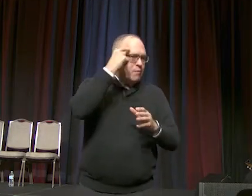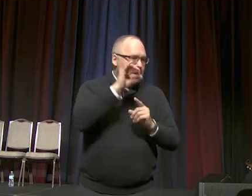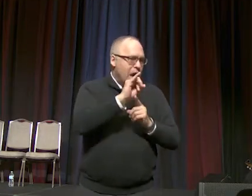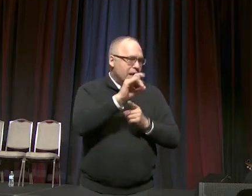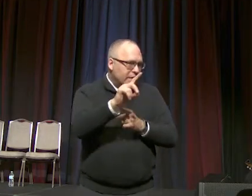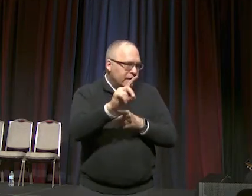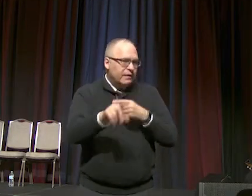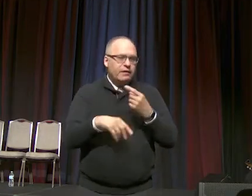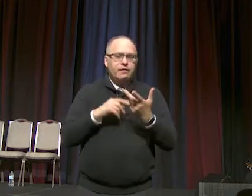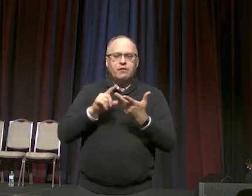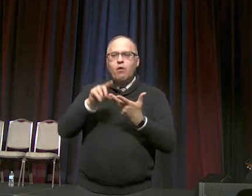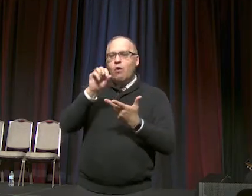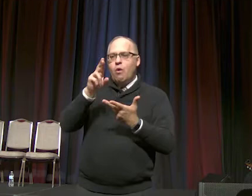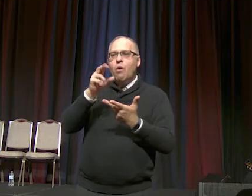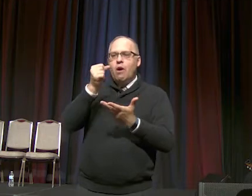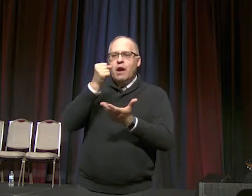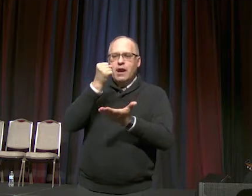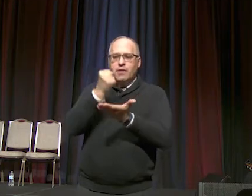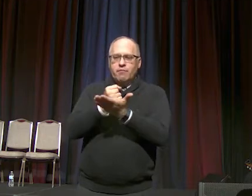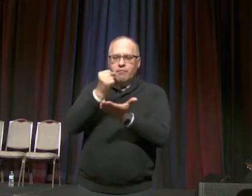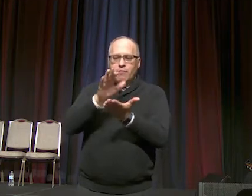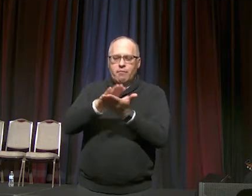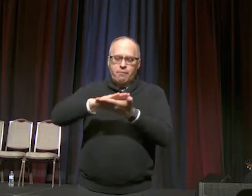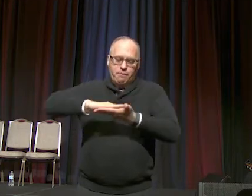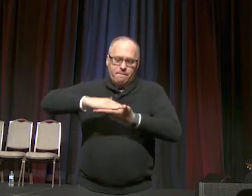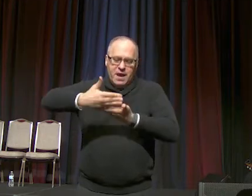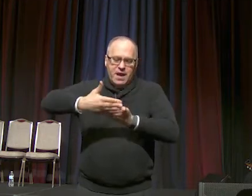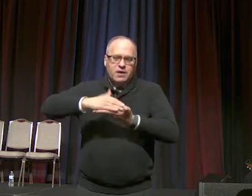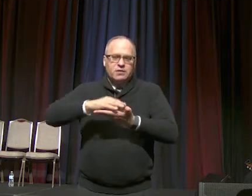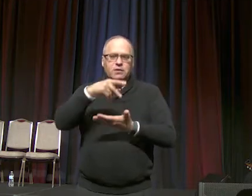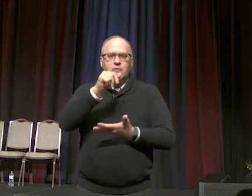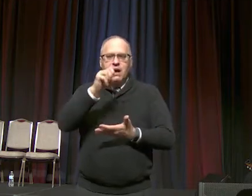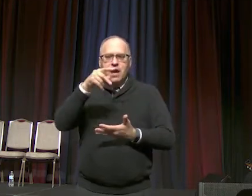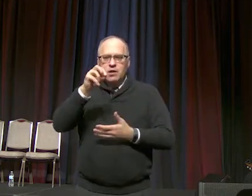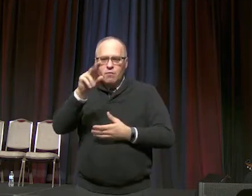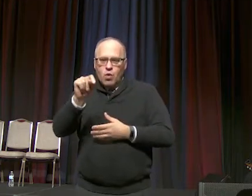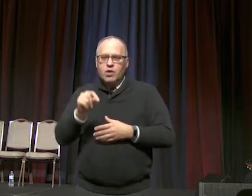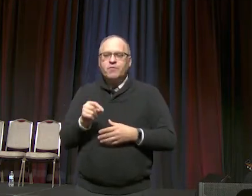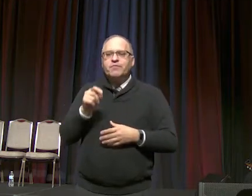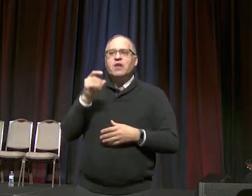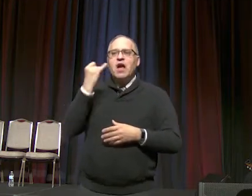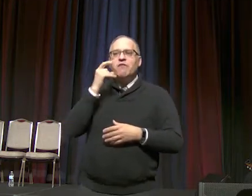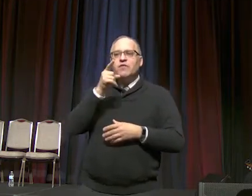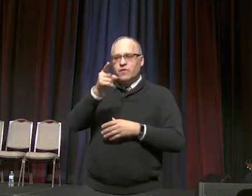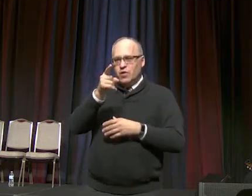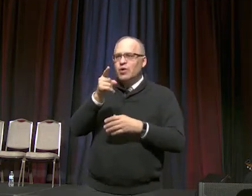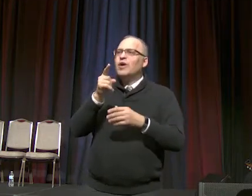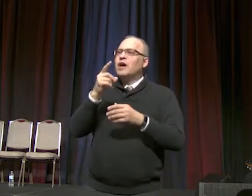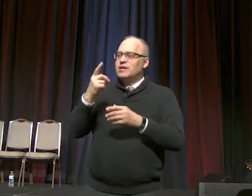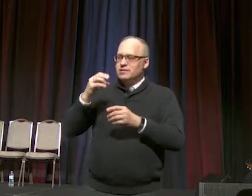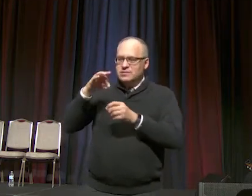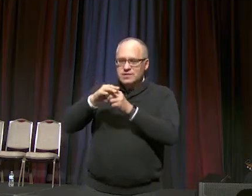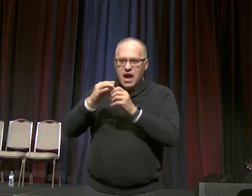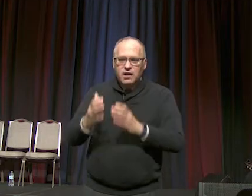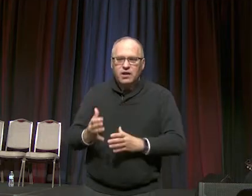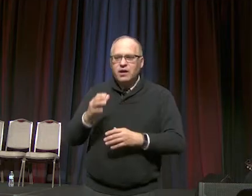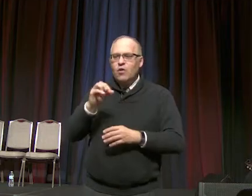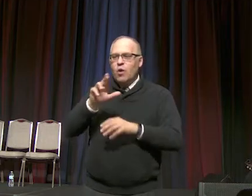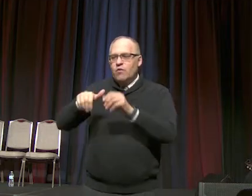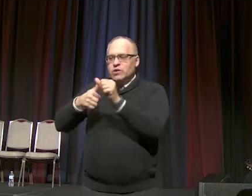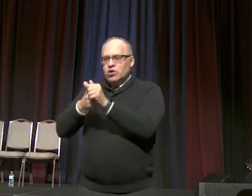a passport. You will need the credential card if you are a delegate or reserve delegate that has been issued by my